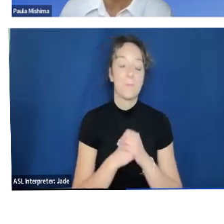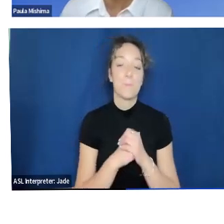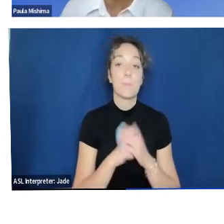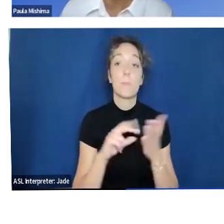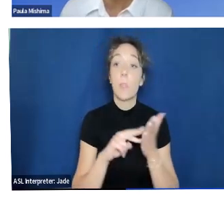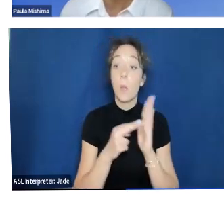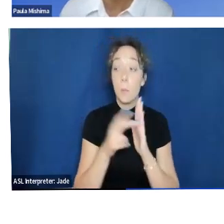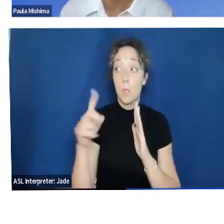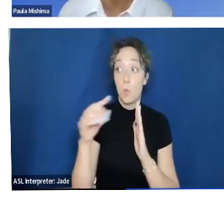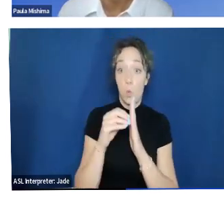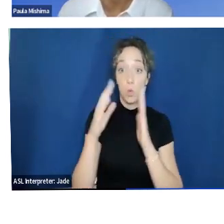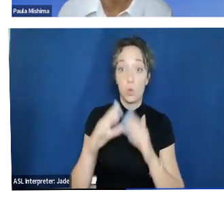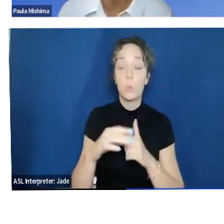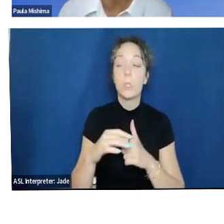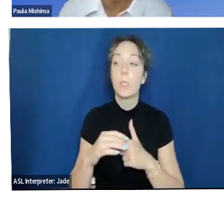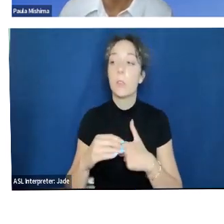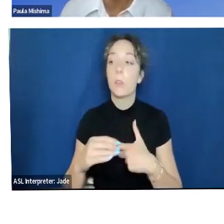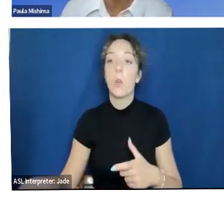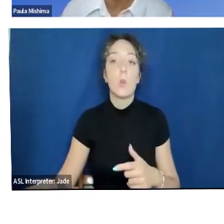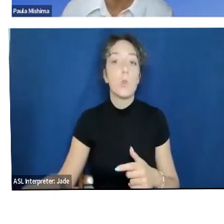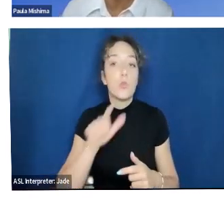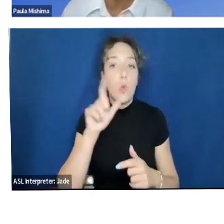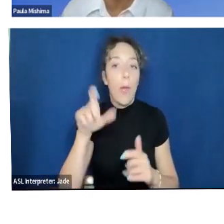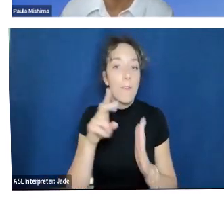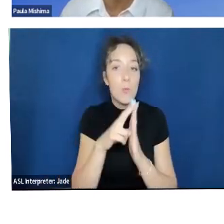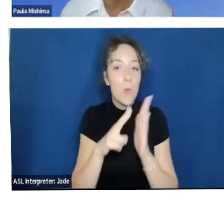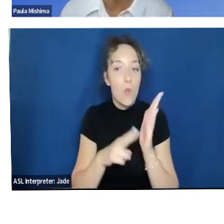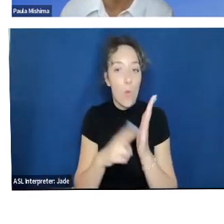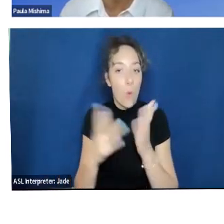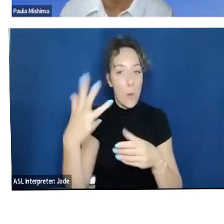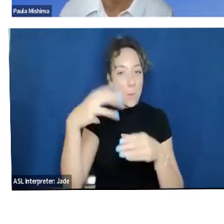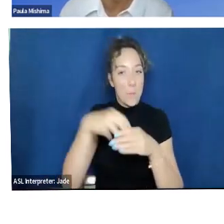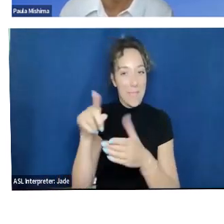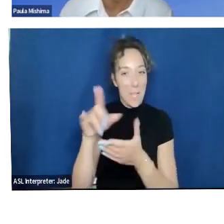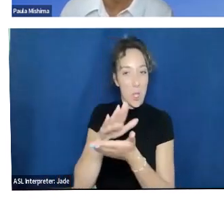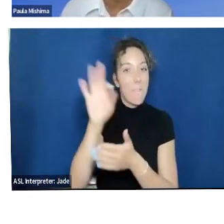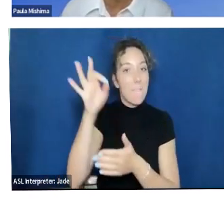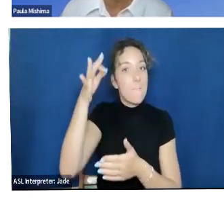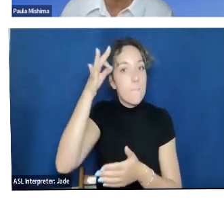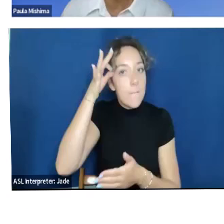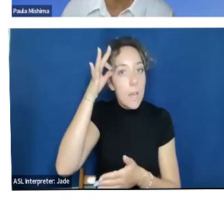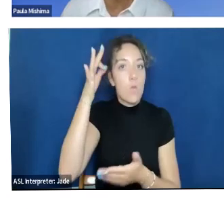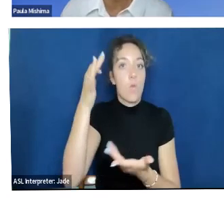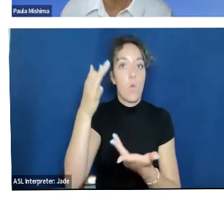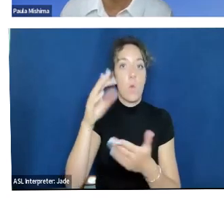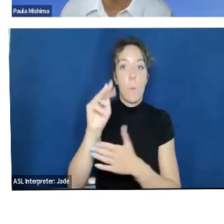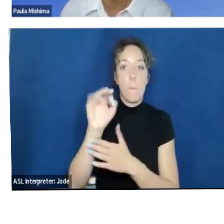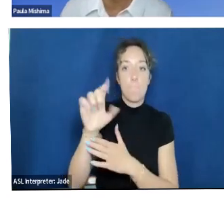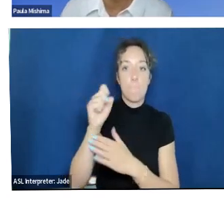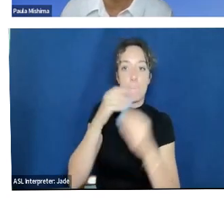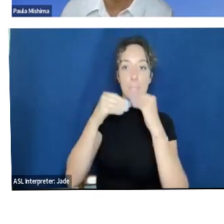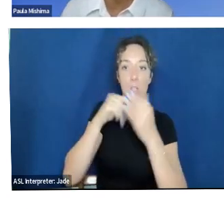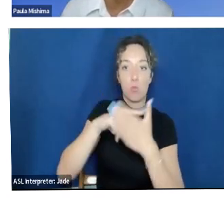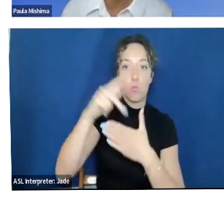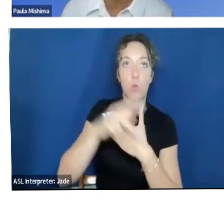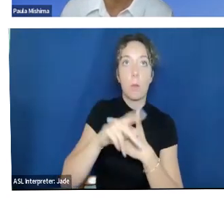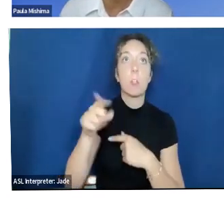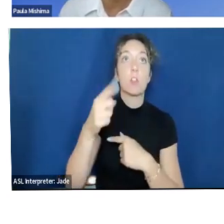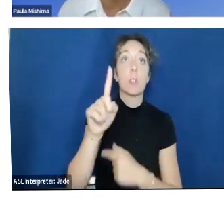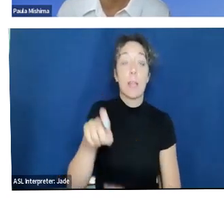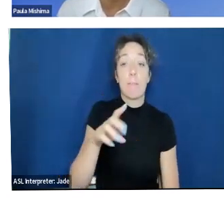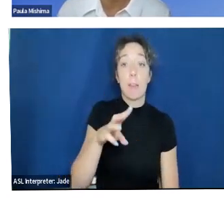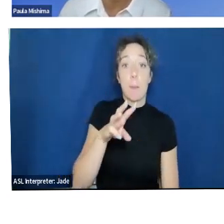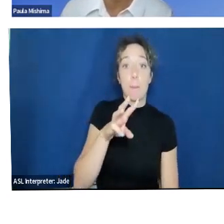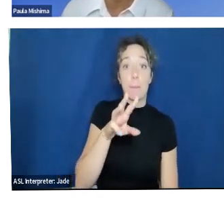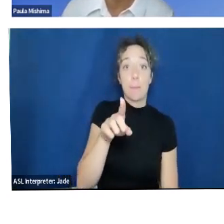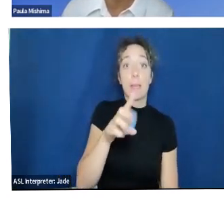students don't even need to be enrolled in a school participating in a federal meals program. They just need to be 6 to 18 and